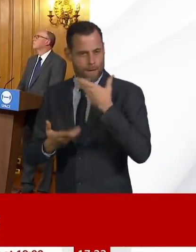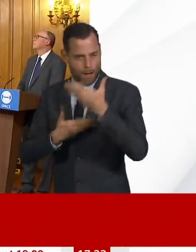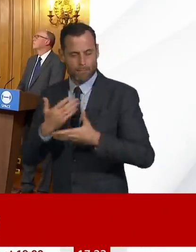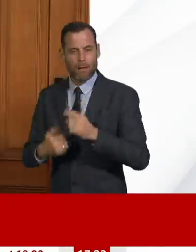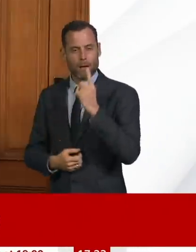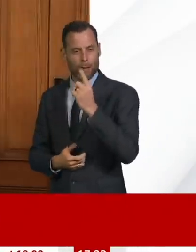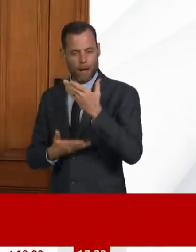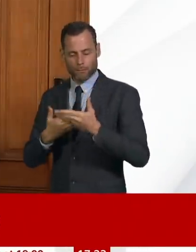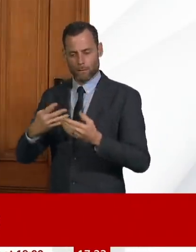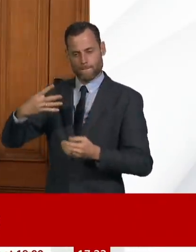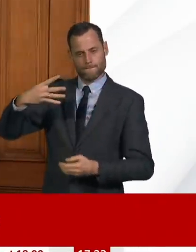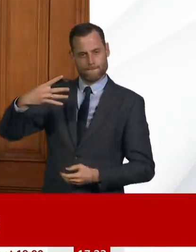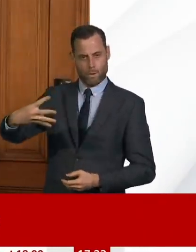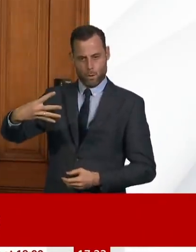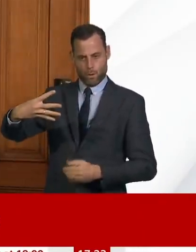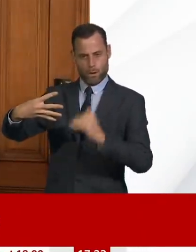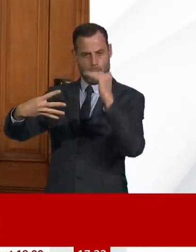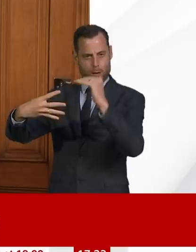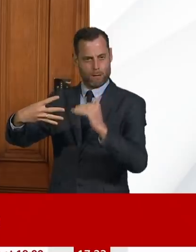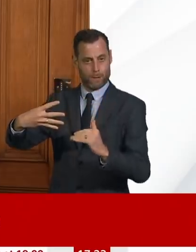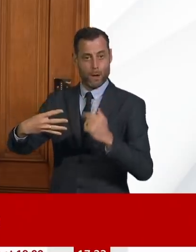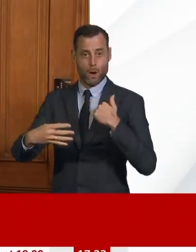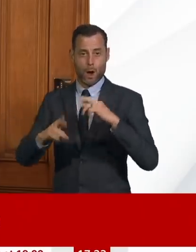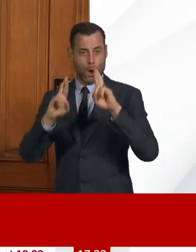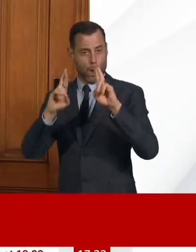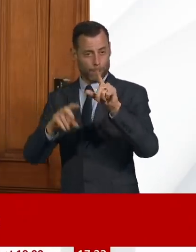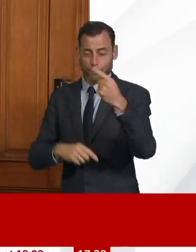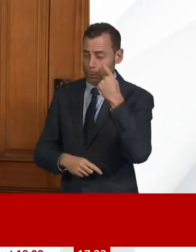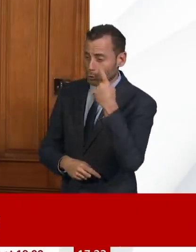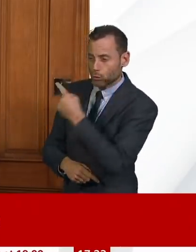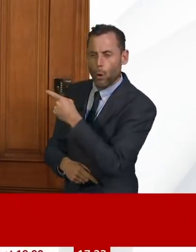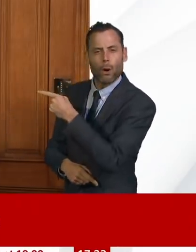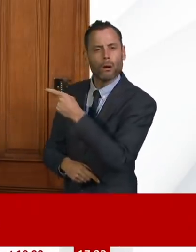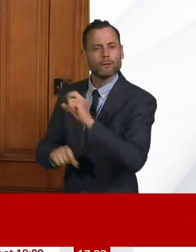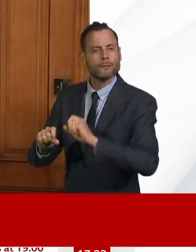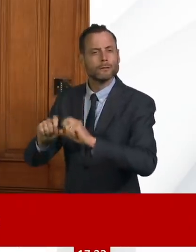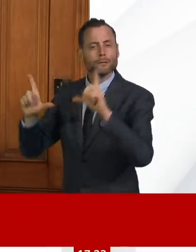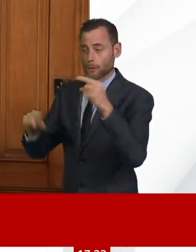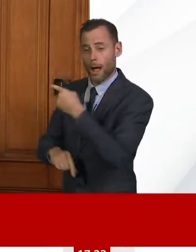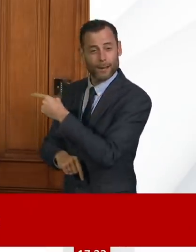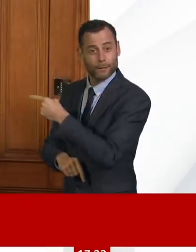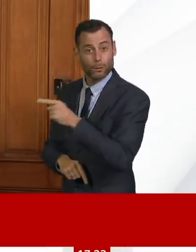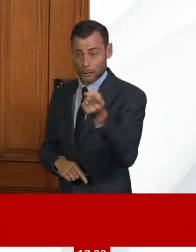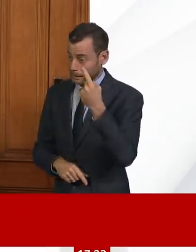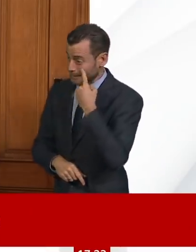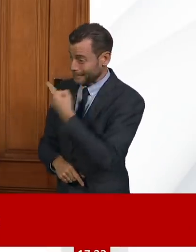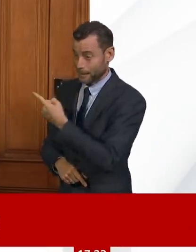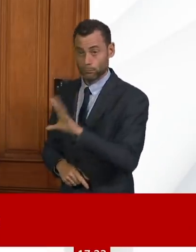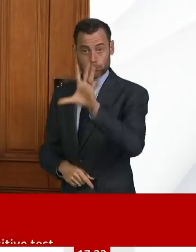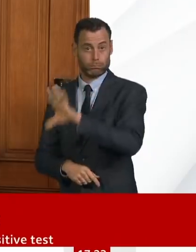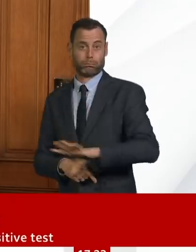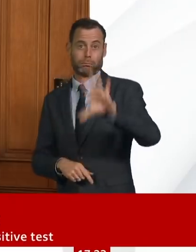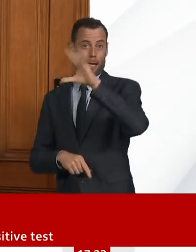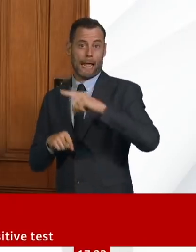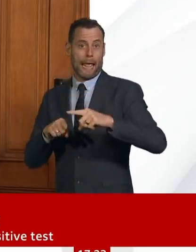hope my opening slides were very clear that pretty much everywhere in England